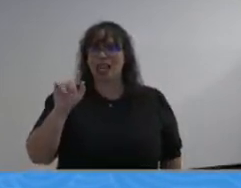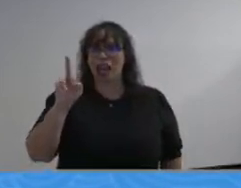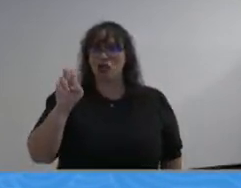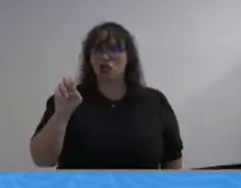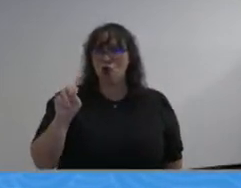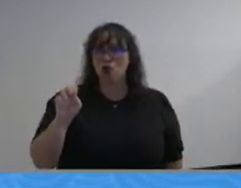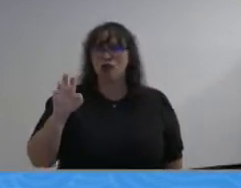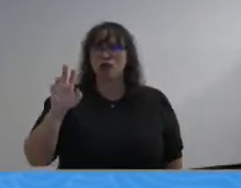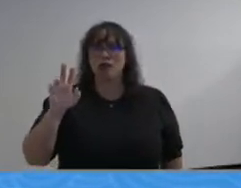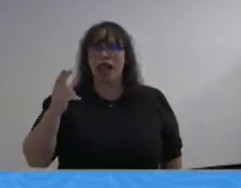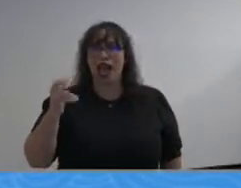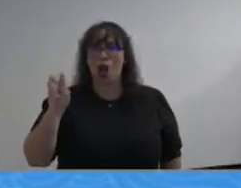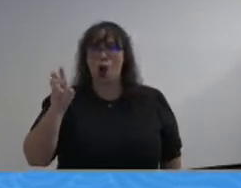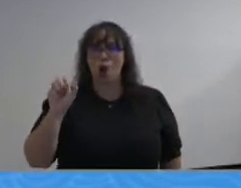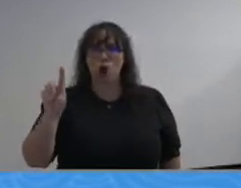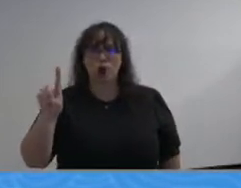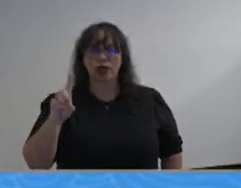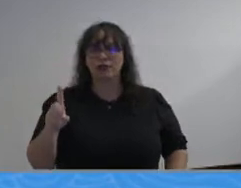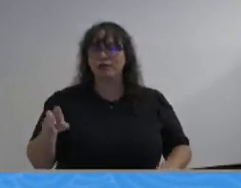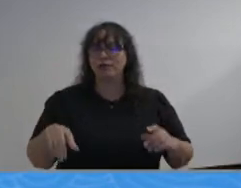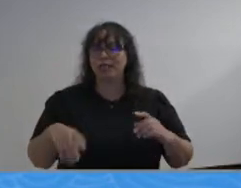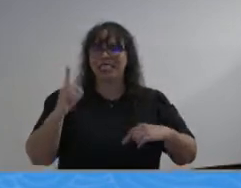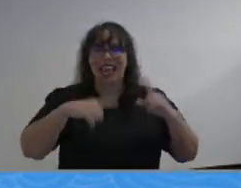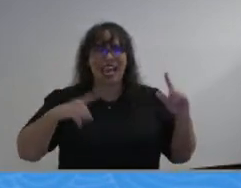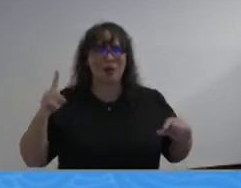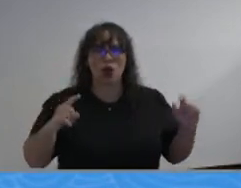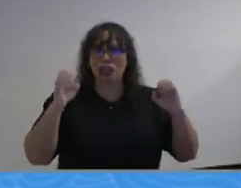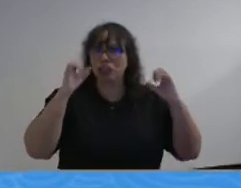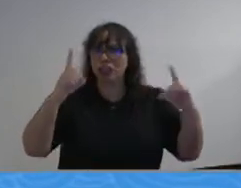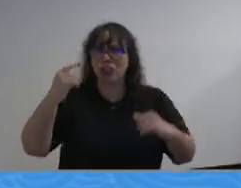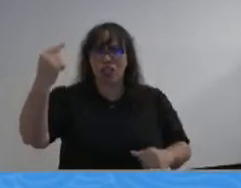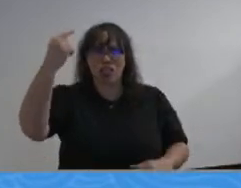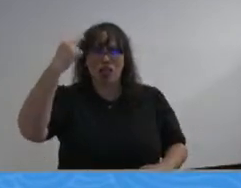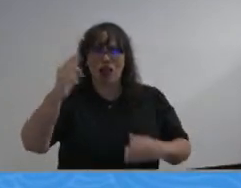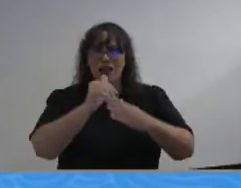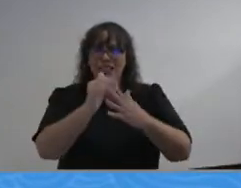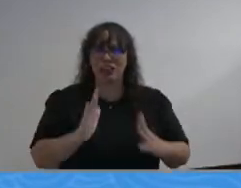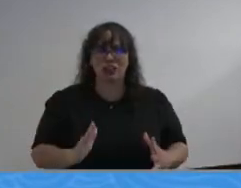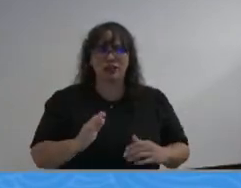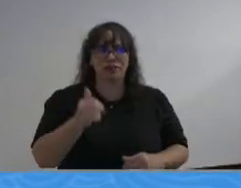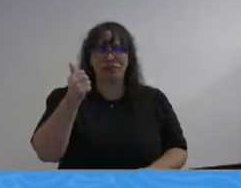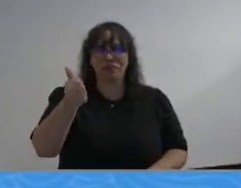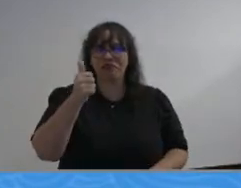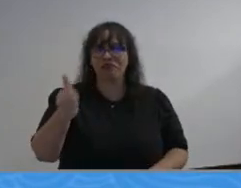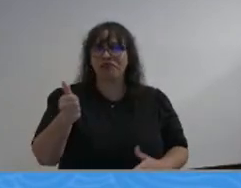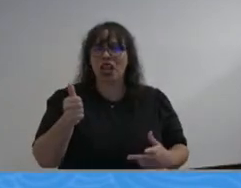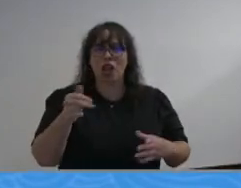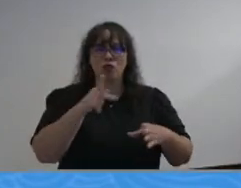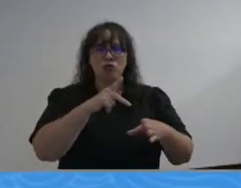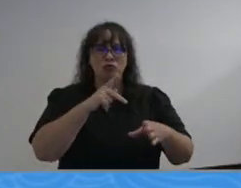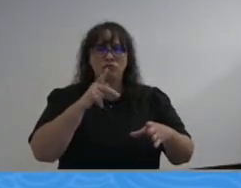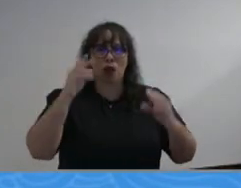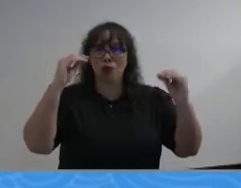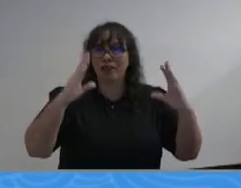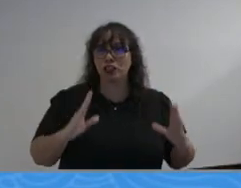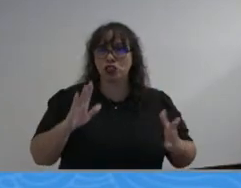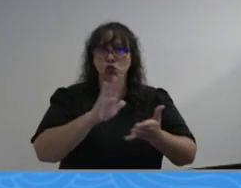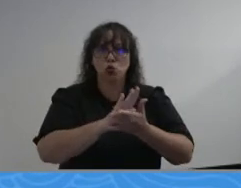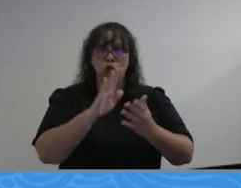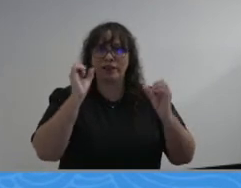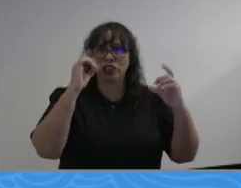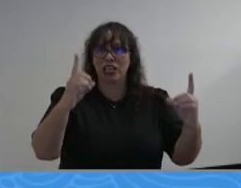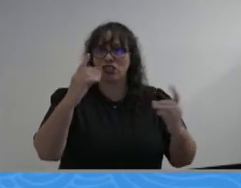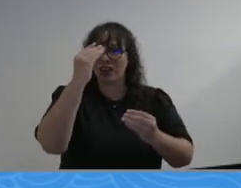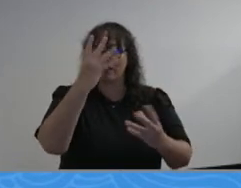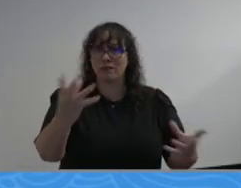a dynamic educational thought leader. Dr. Tyrone Howard is a professor of education in the School of Education and